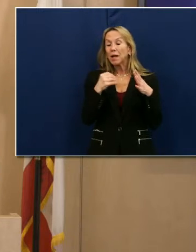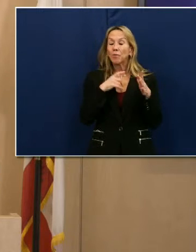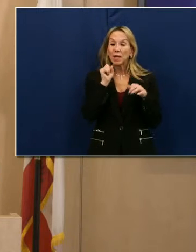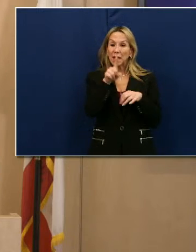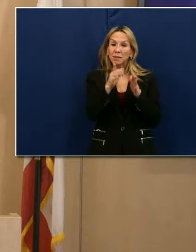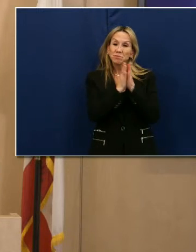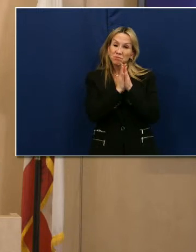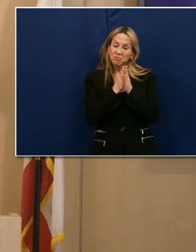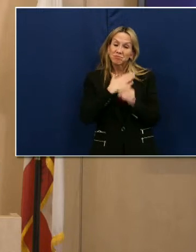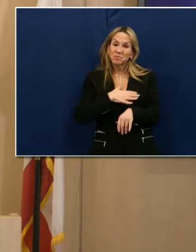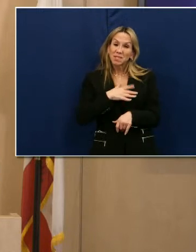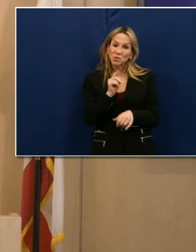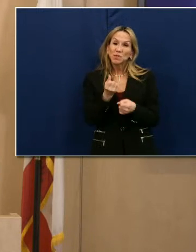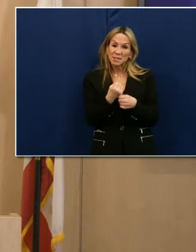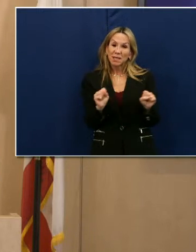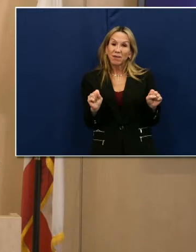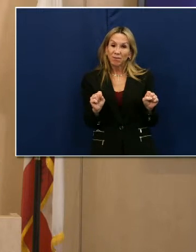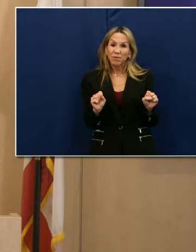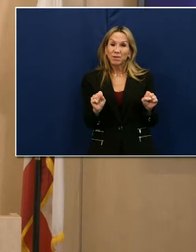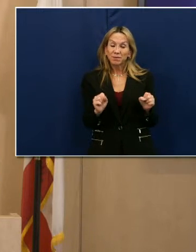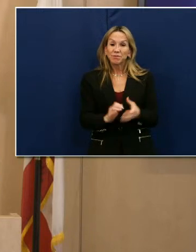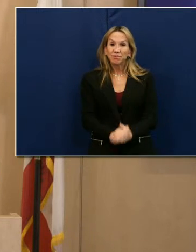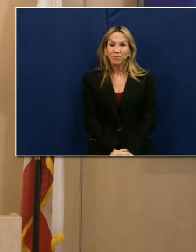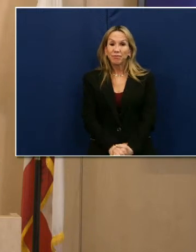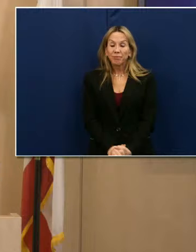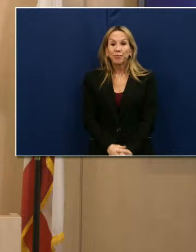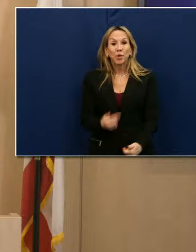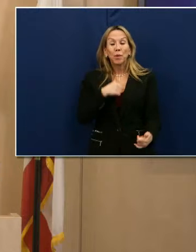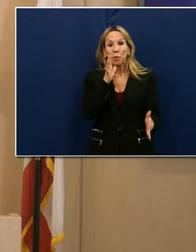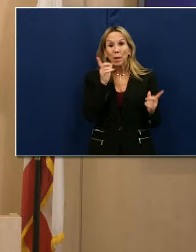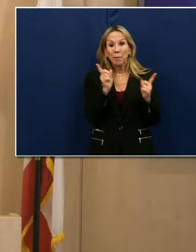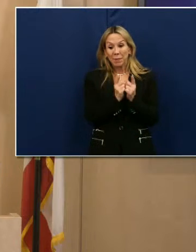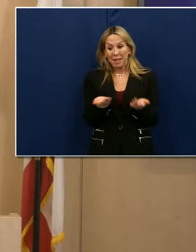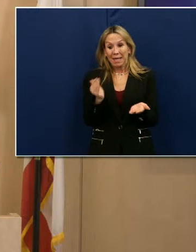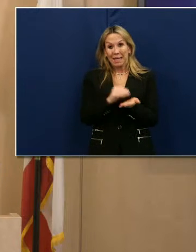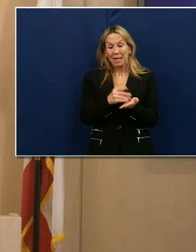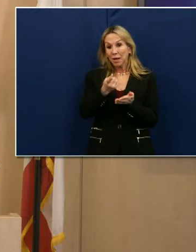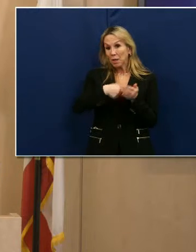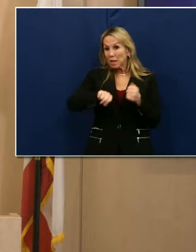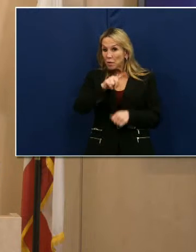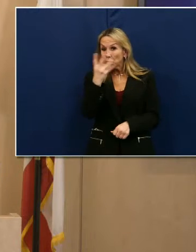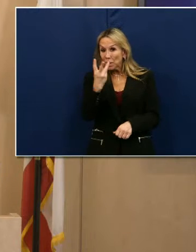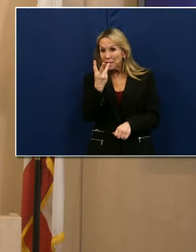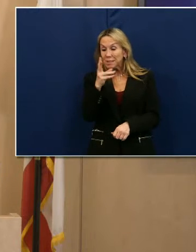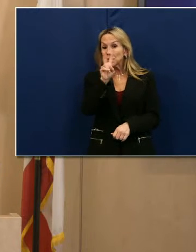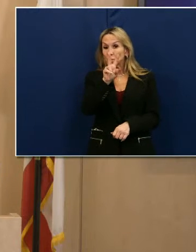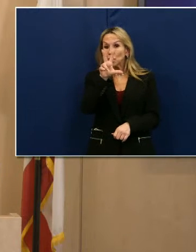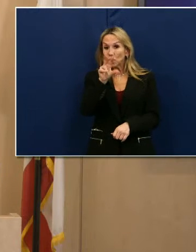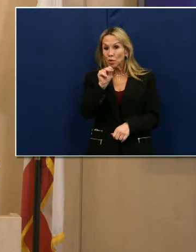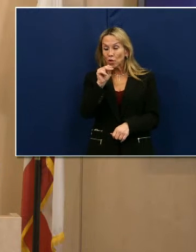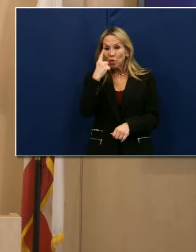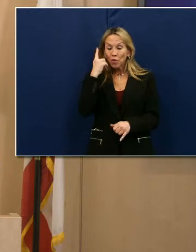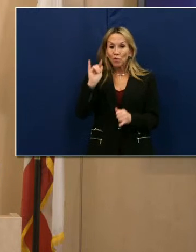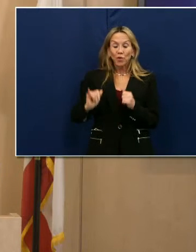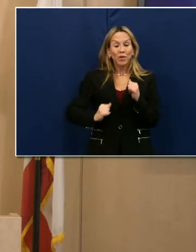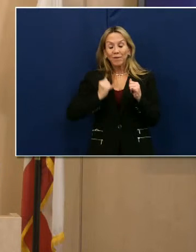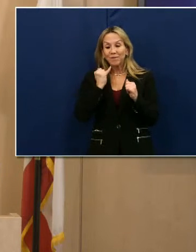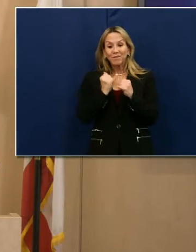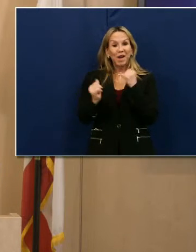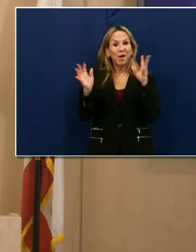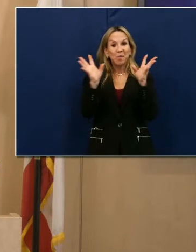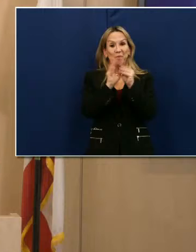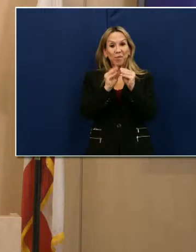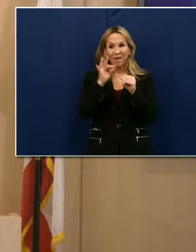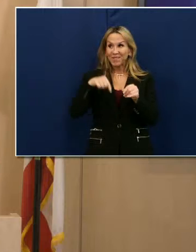you to do it safely. We will be meeting again here next Wednesday at 2:30 for the final press conference of the